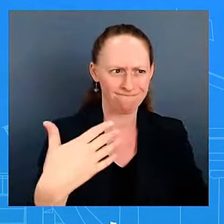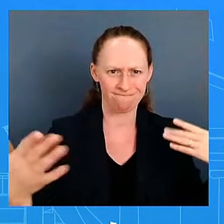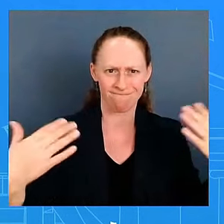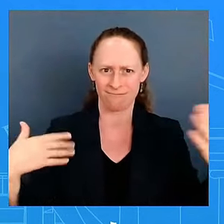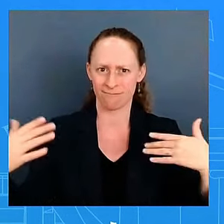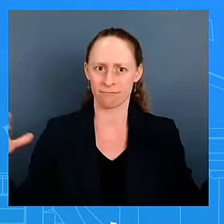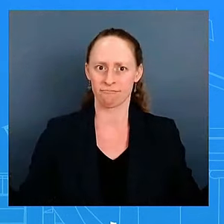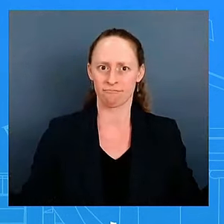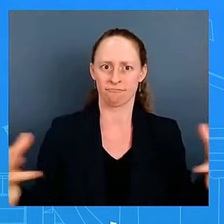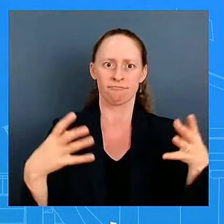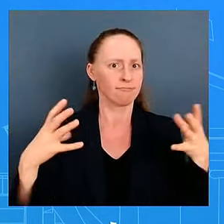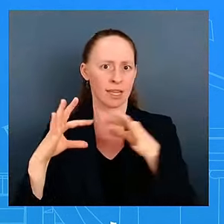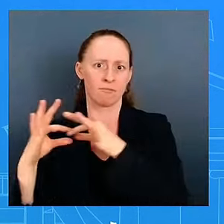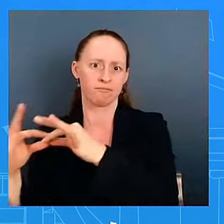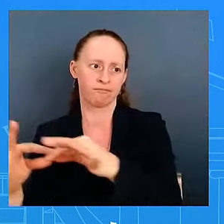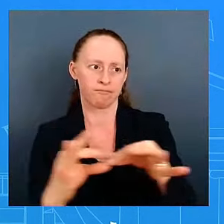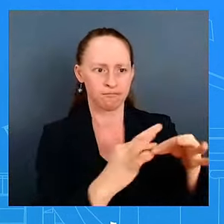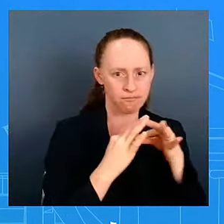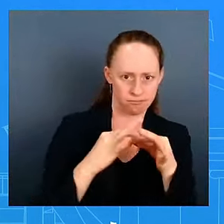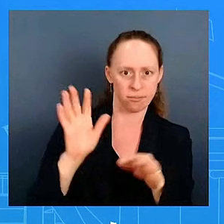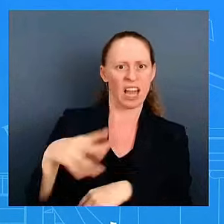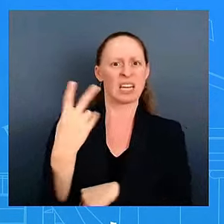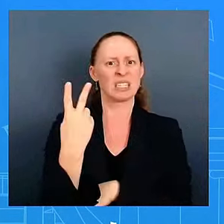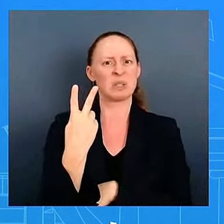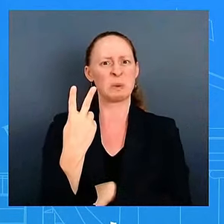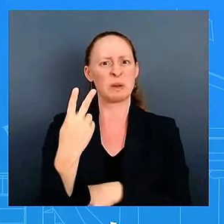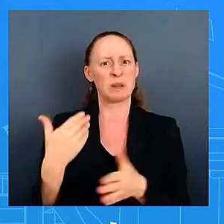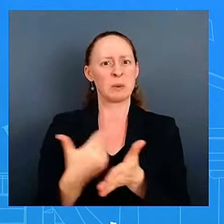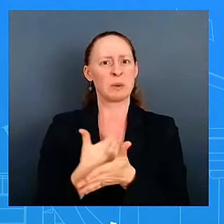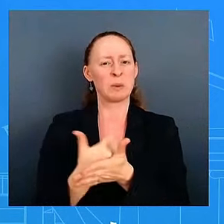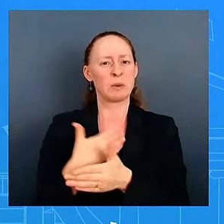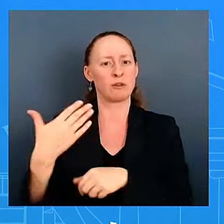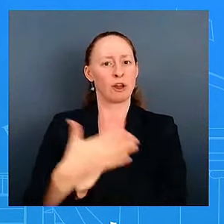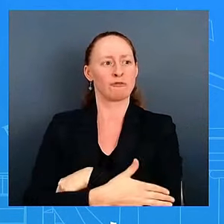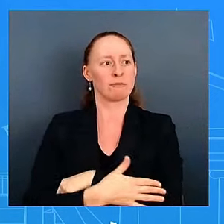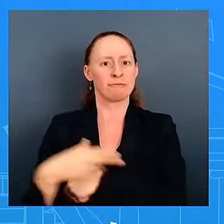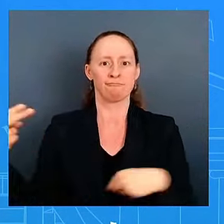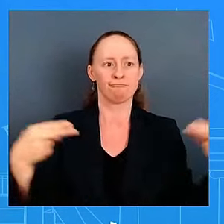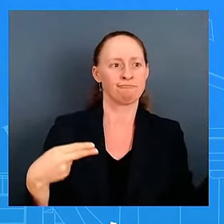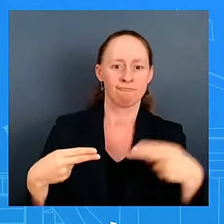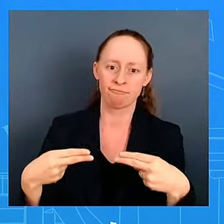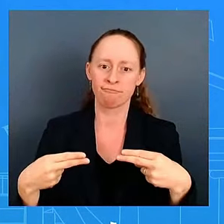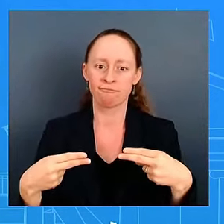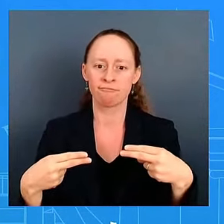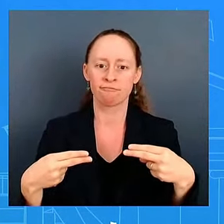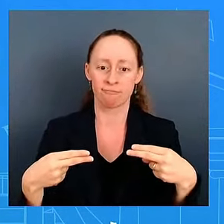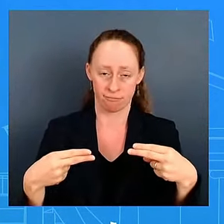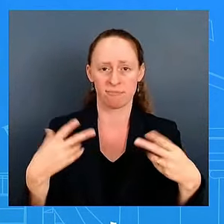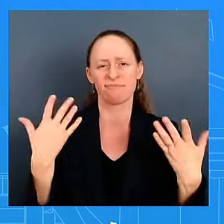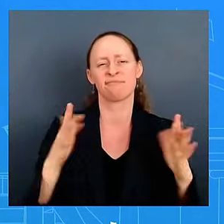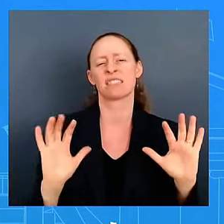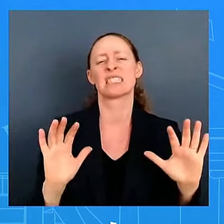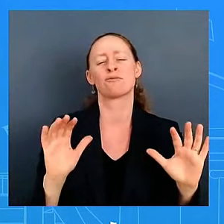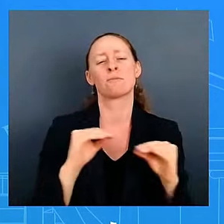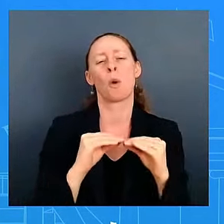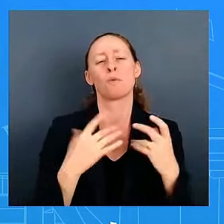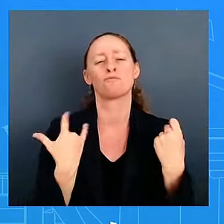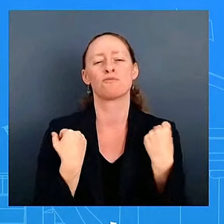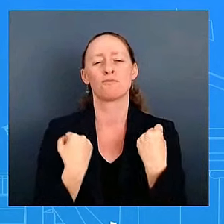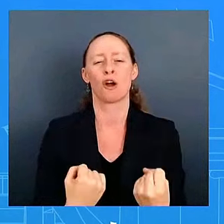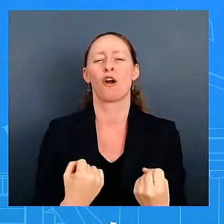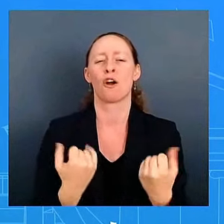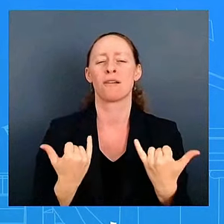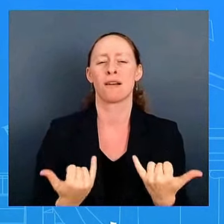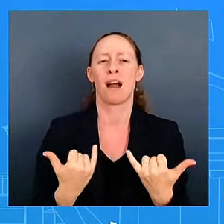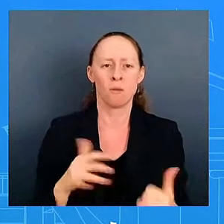we have been able to have a stronger alliance than we've ever had before. That's because of this president. And backing, obviously, behind Ukraine, that's